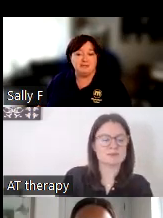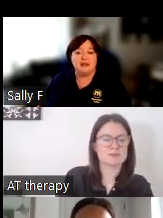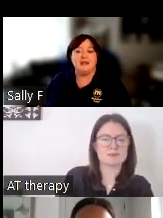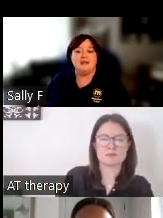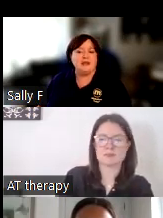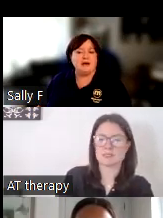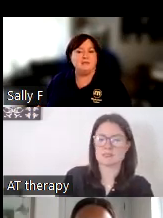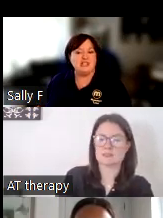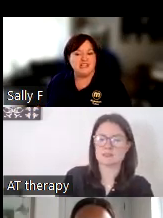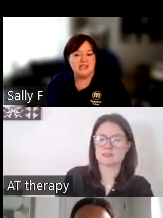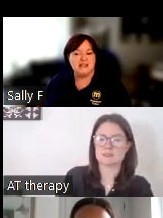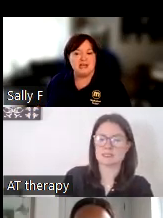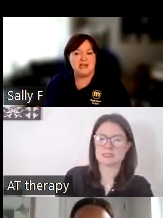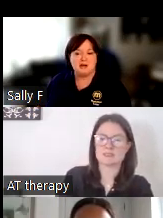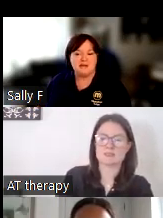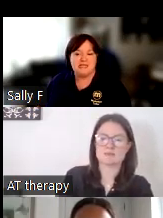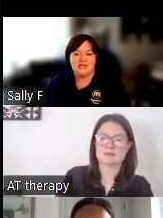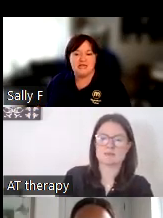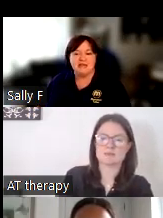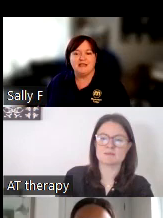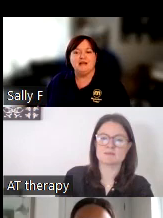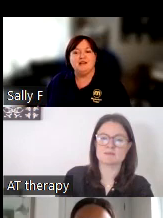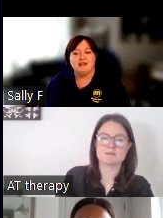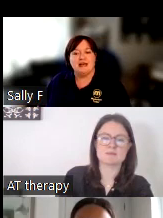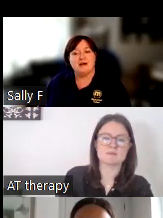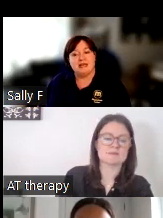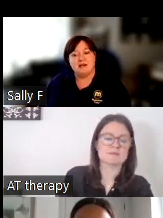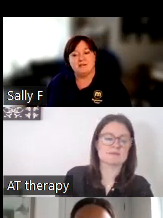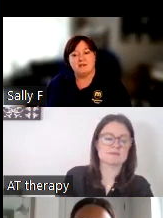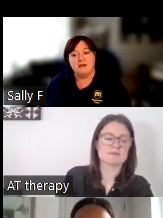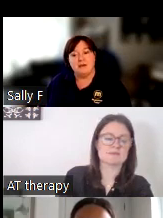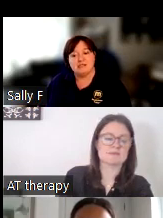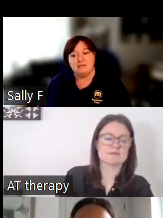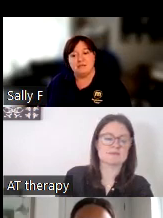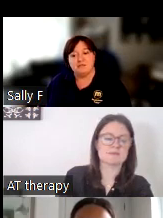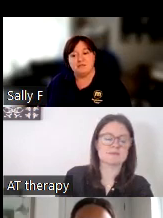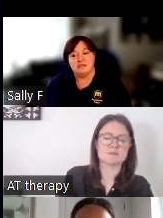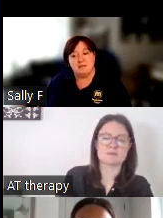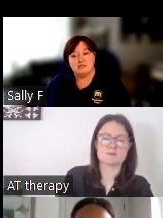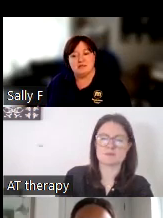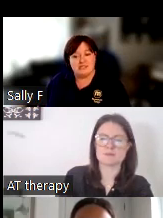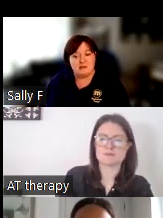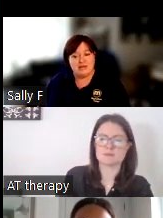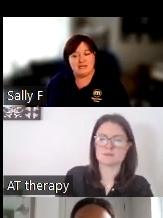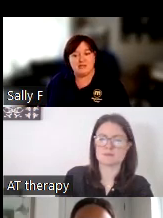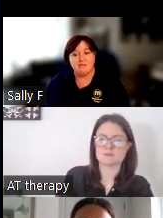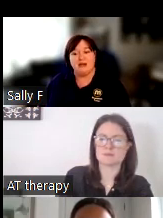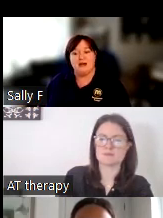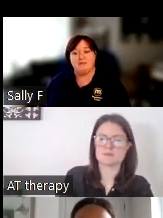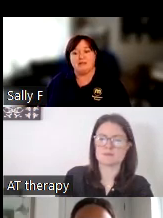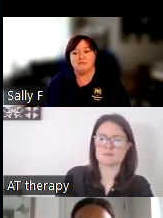to. Think about brushing your teeth, making a cup of tea. Look out again on the Makaton charity members events